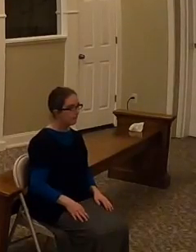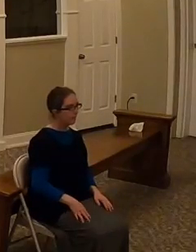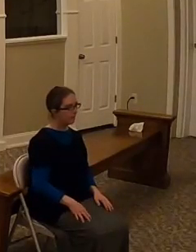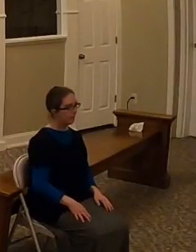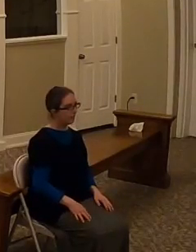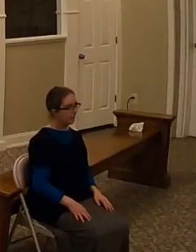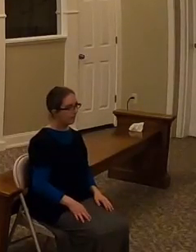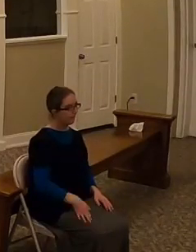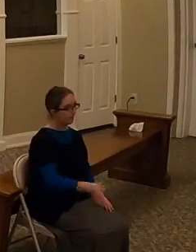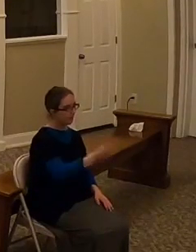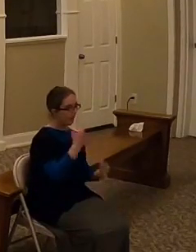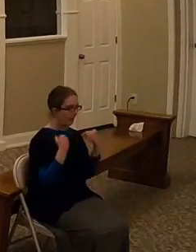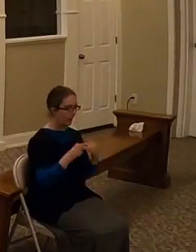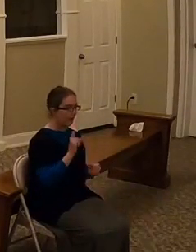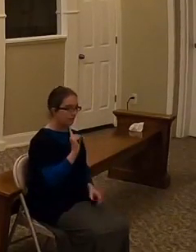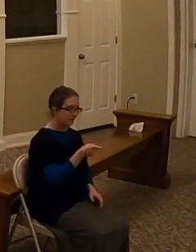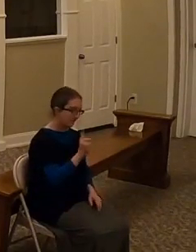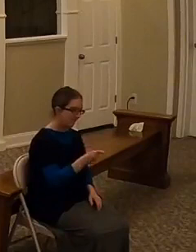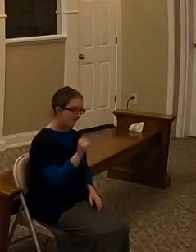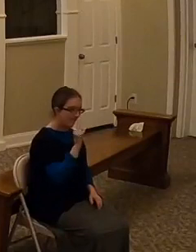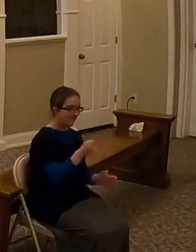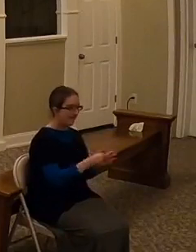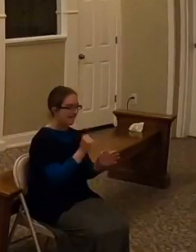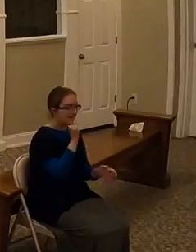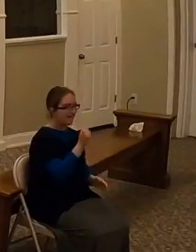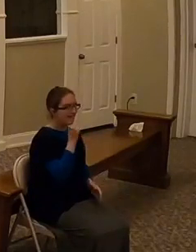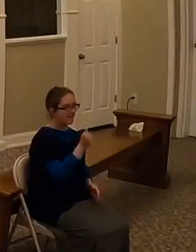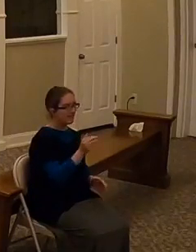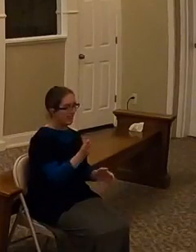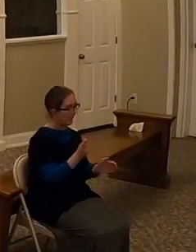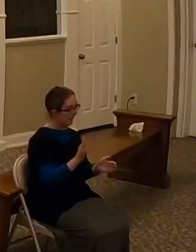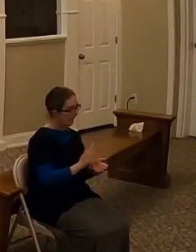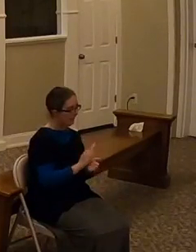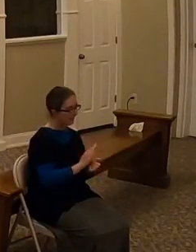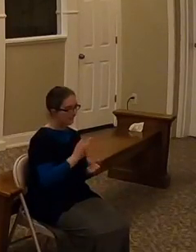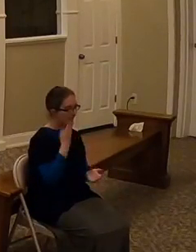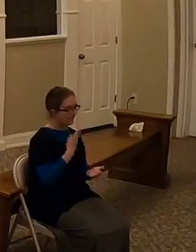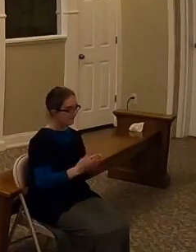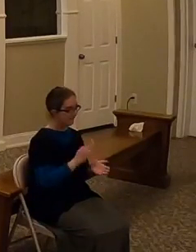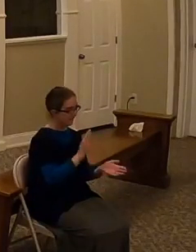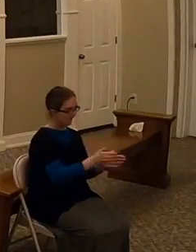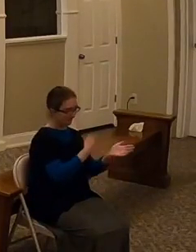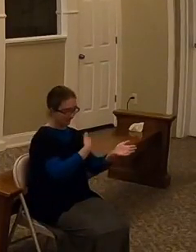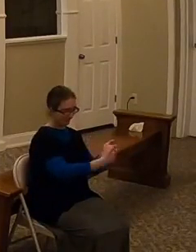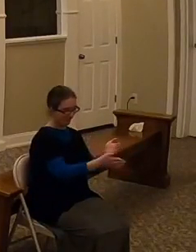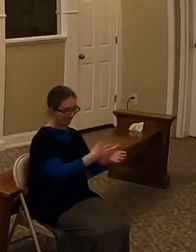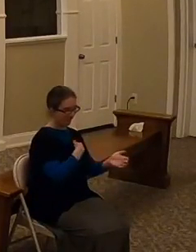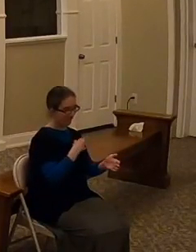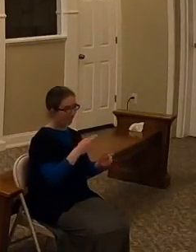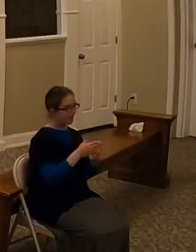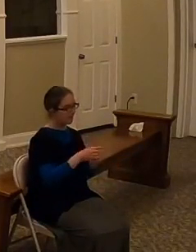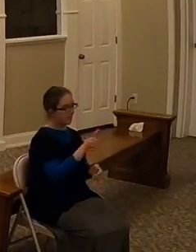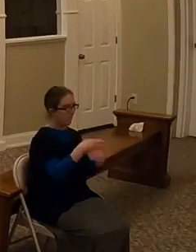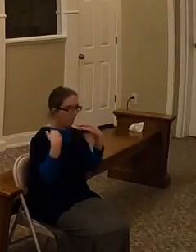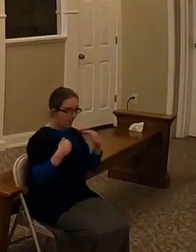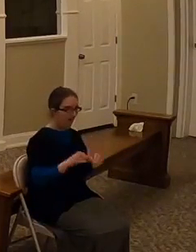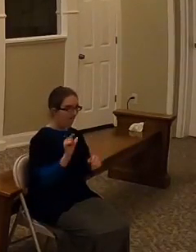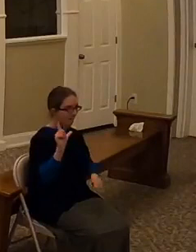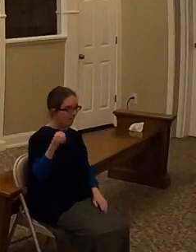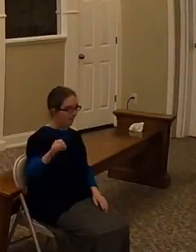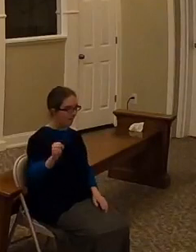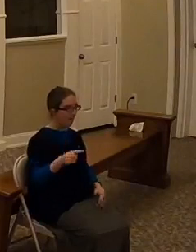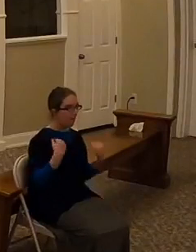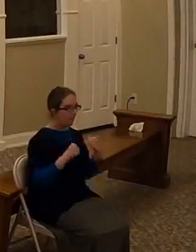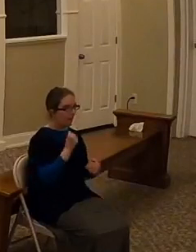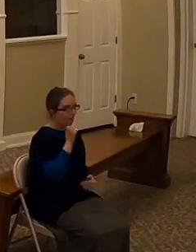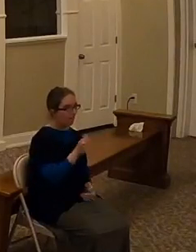God occasionally has to chasten us. It's not pleasant. Amen. We don't like getting a whooping. But every now and then, I've got a whooping from God. And most of y'all have too. If